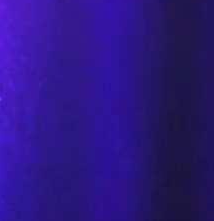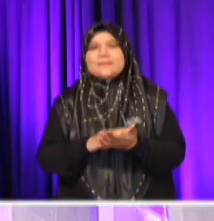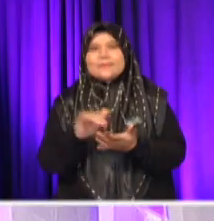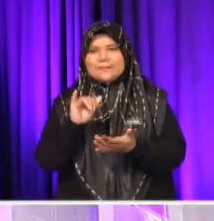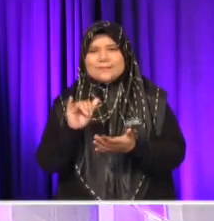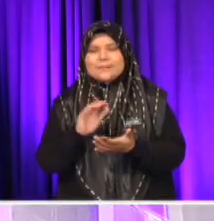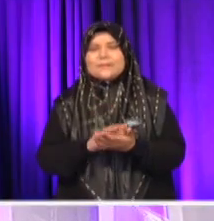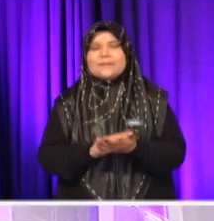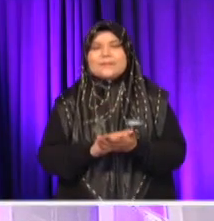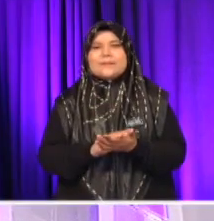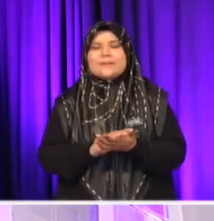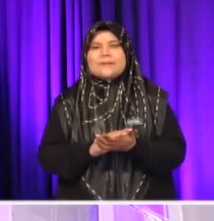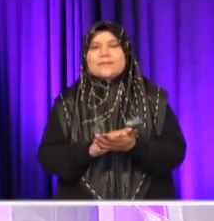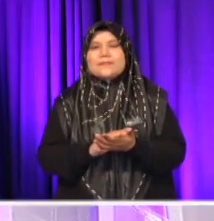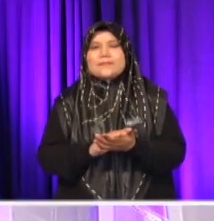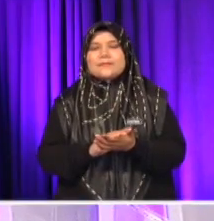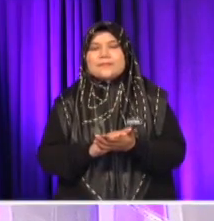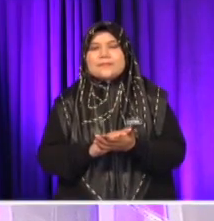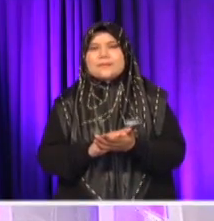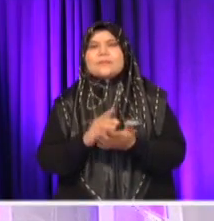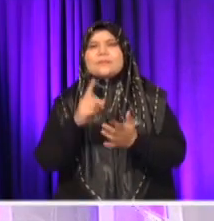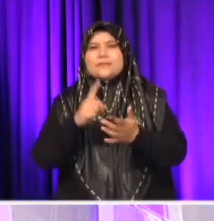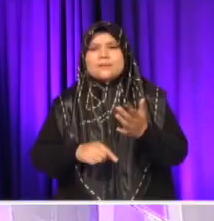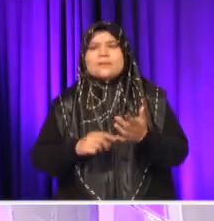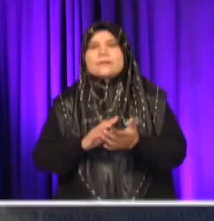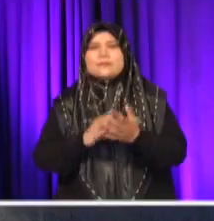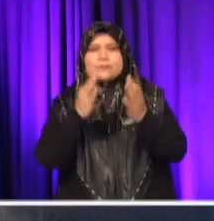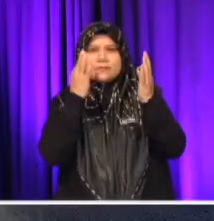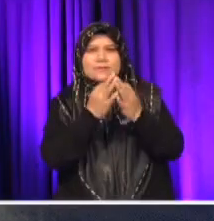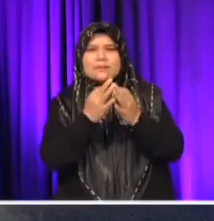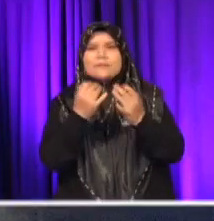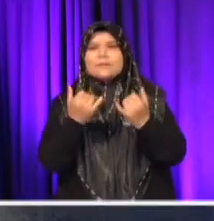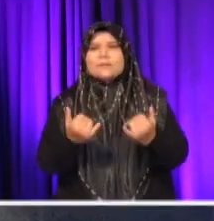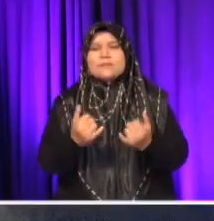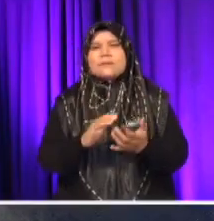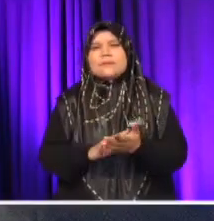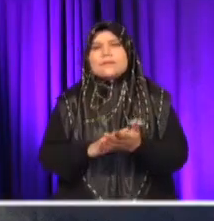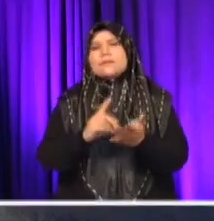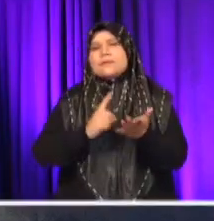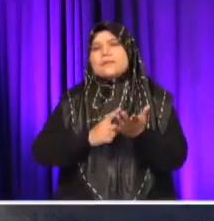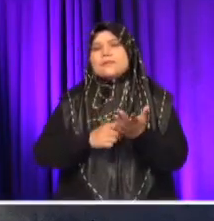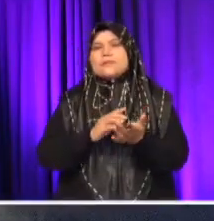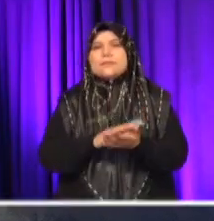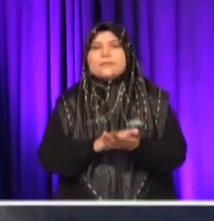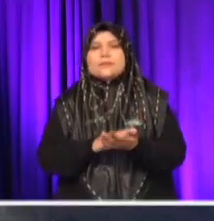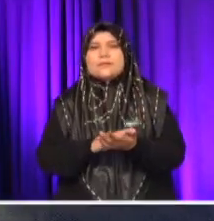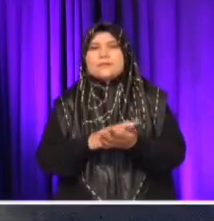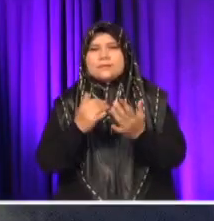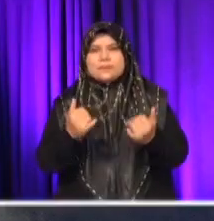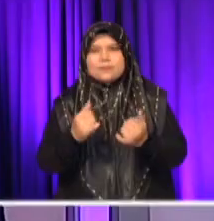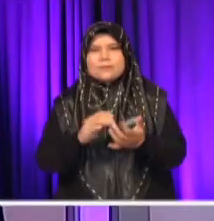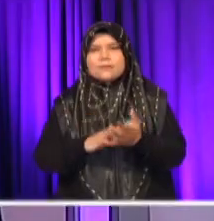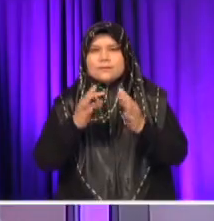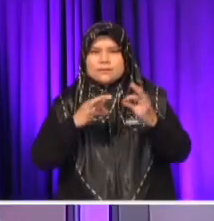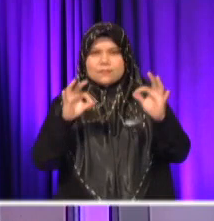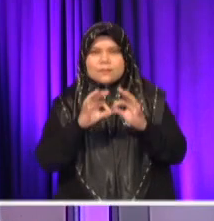All right. Now, without further ado, what is going to be our focus for today's conversation or discussion? Alright, so today we'll be talking about